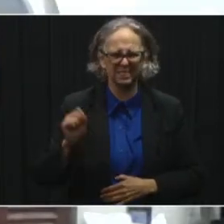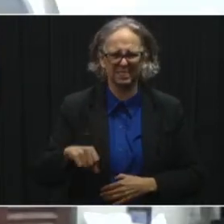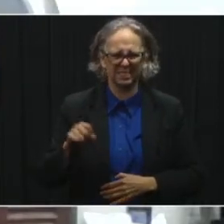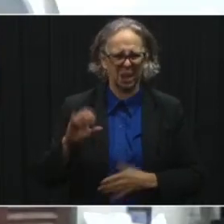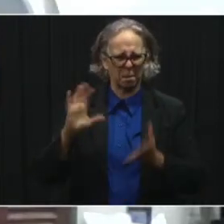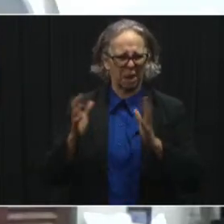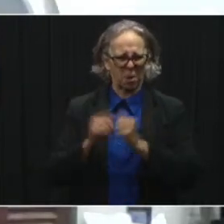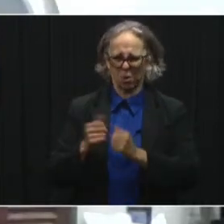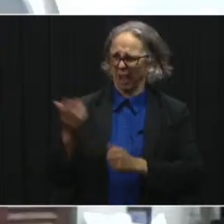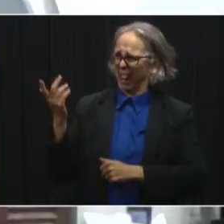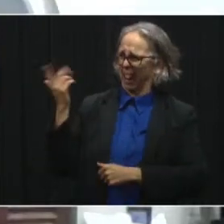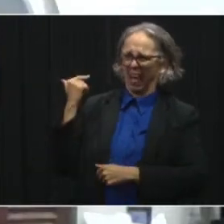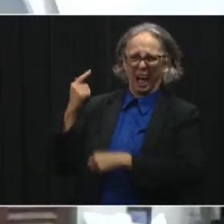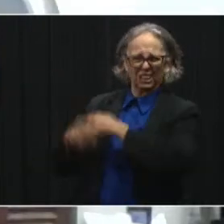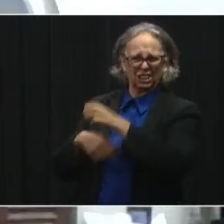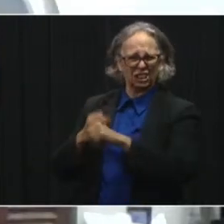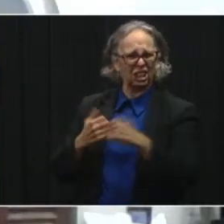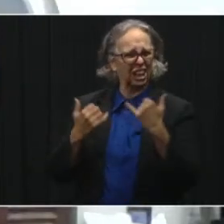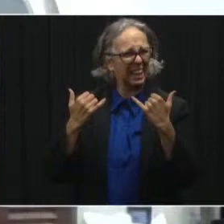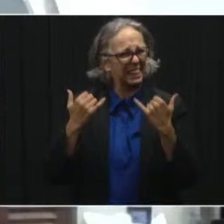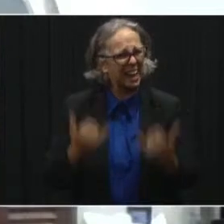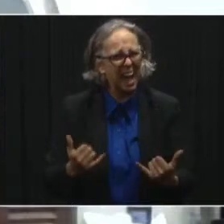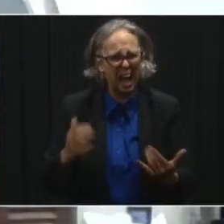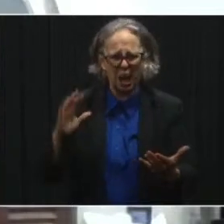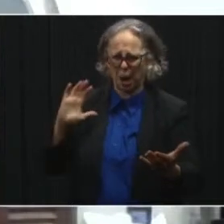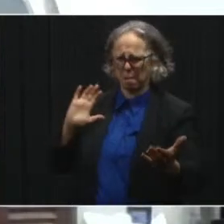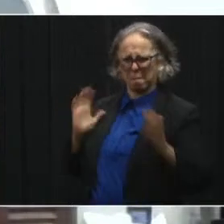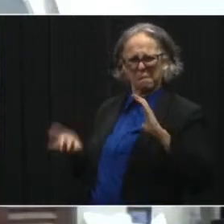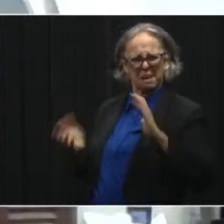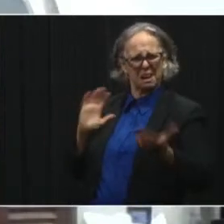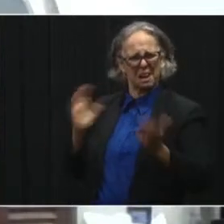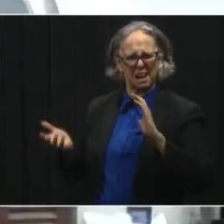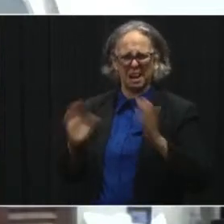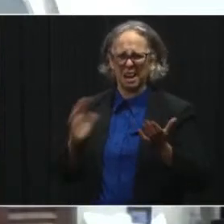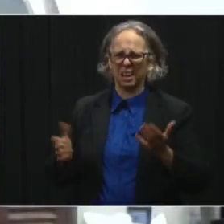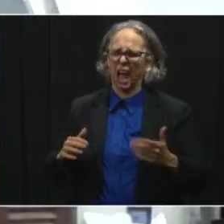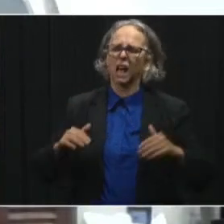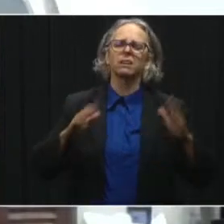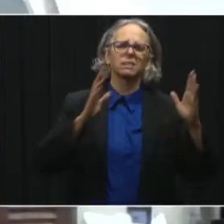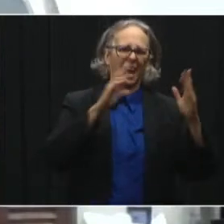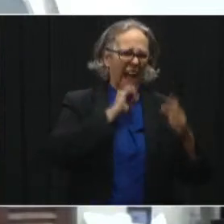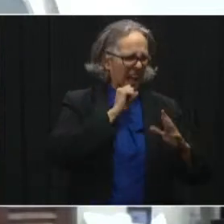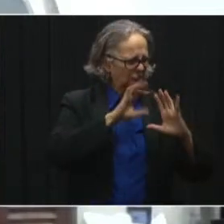our population is definitely a younger population, and they're a lot sicker.